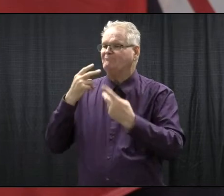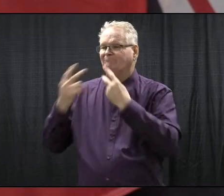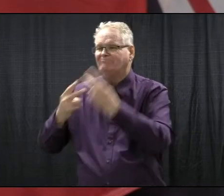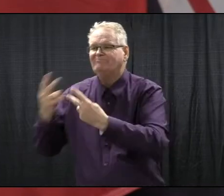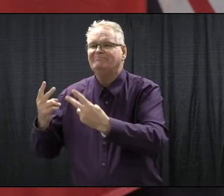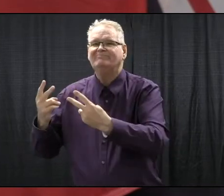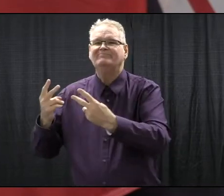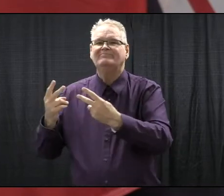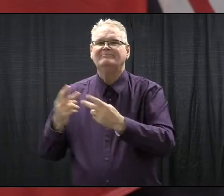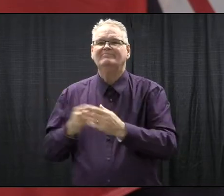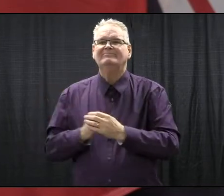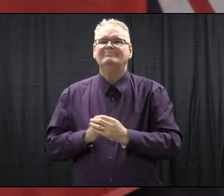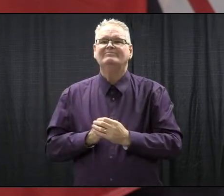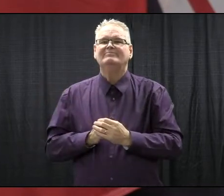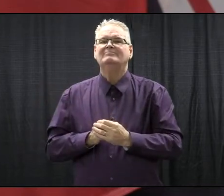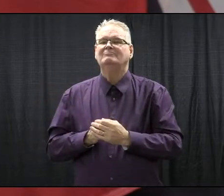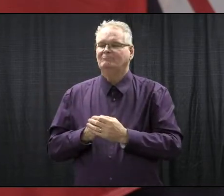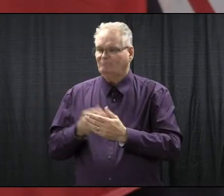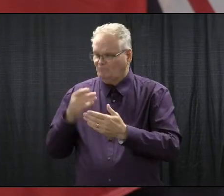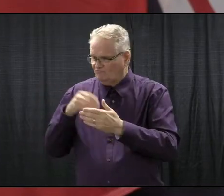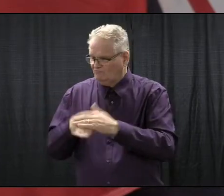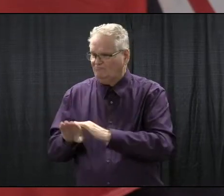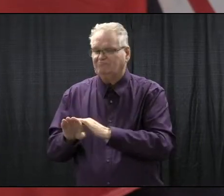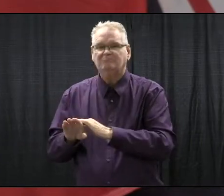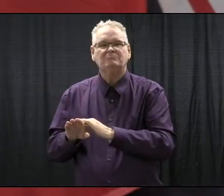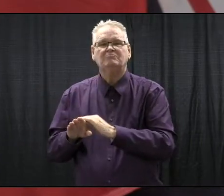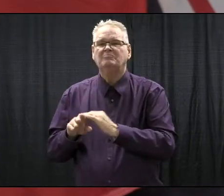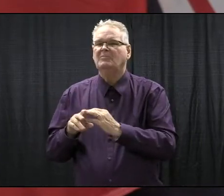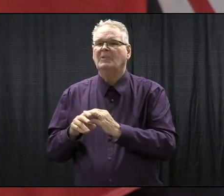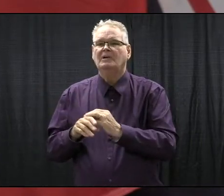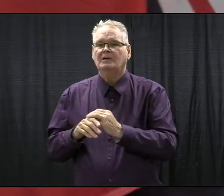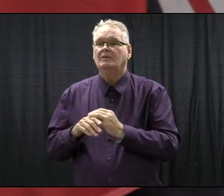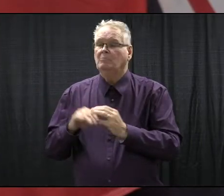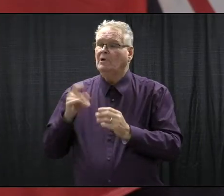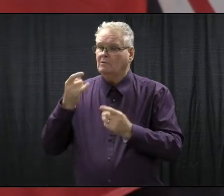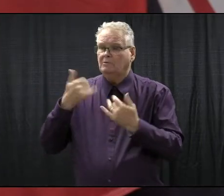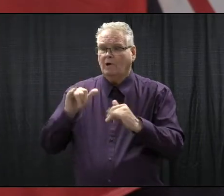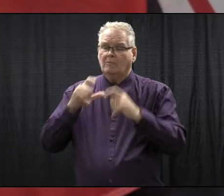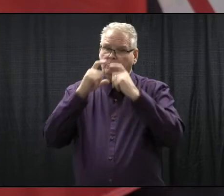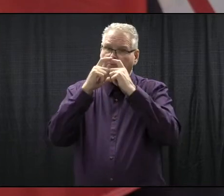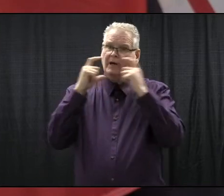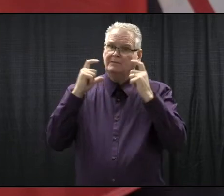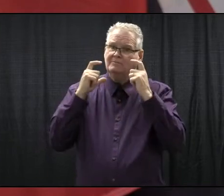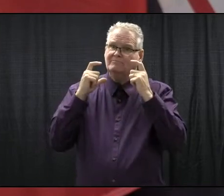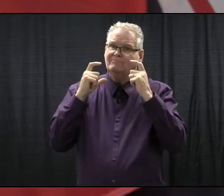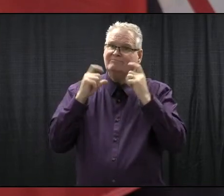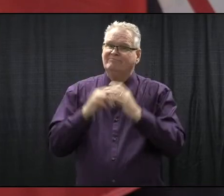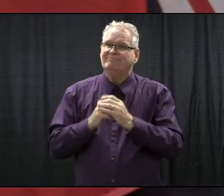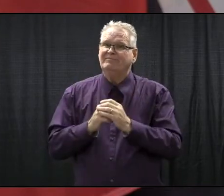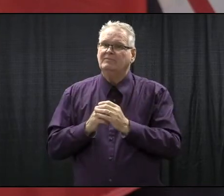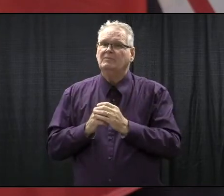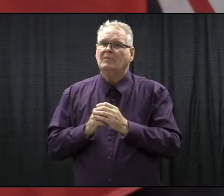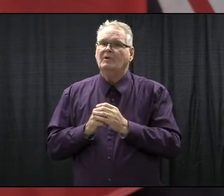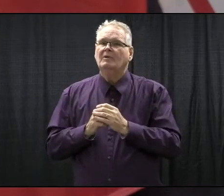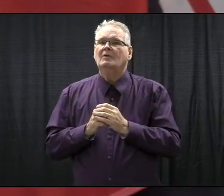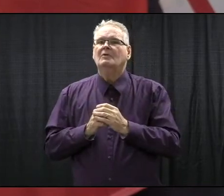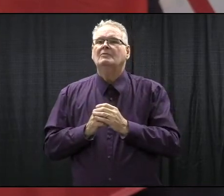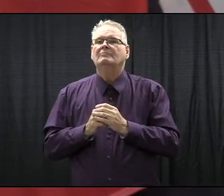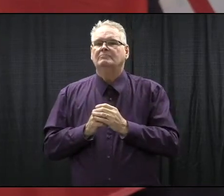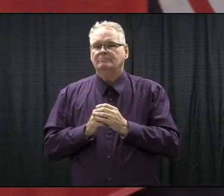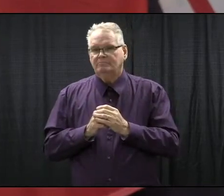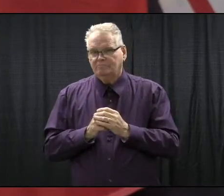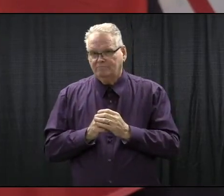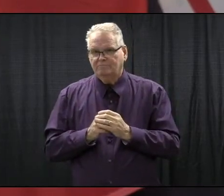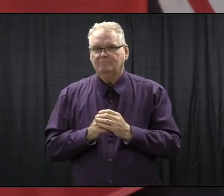to the facilities. There will be a requirement for masks, and for those areas of the hospital where there's